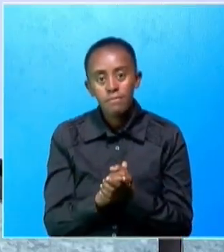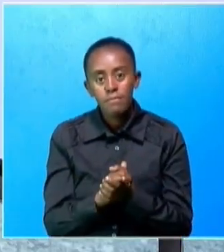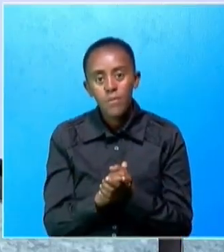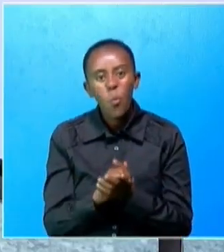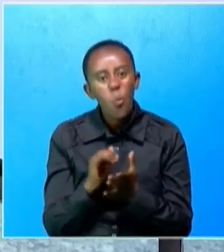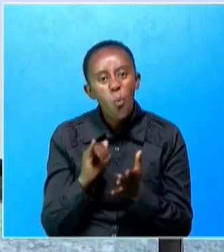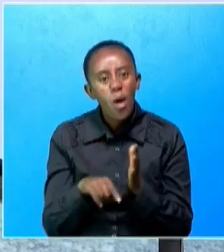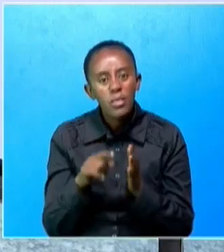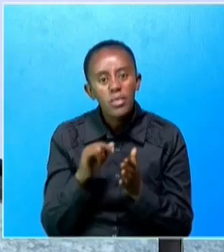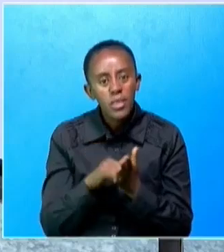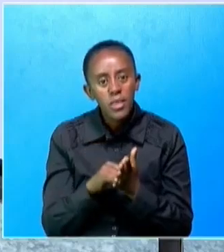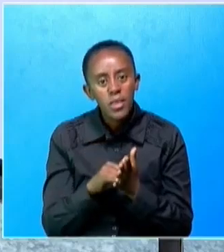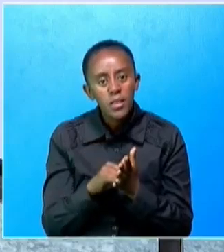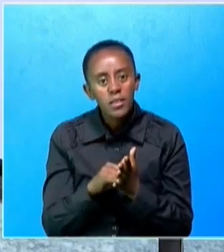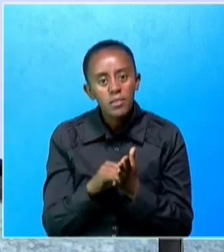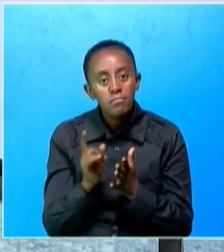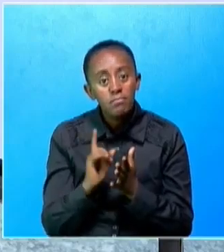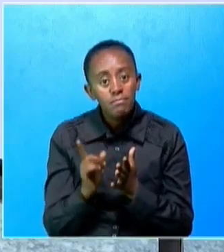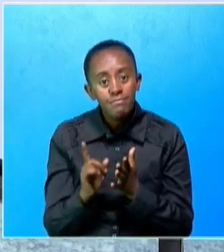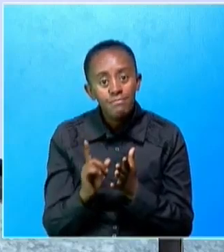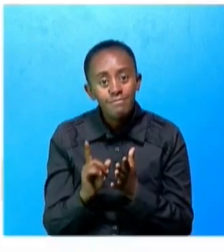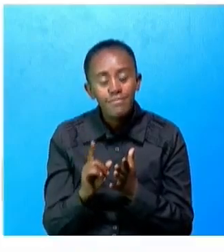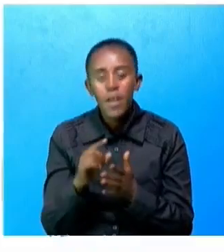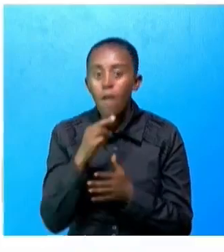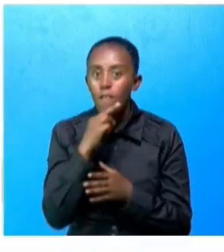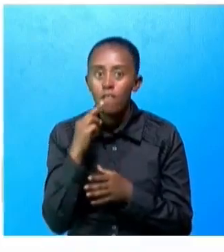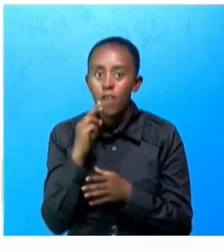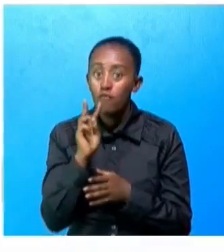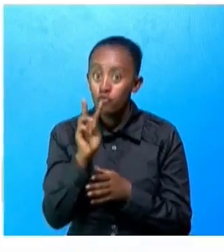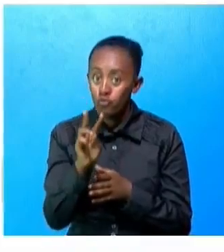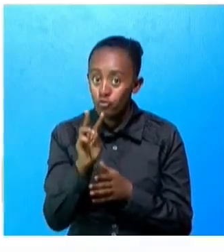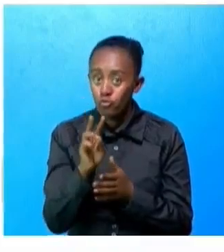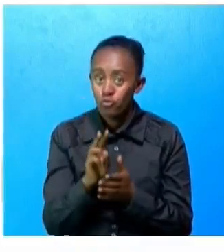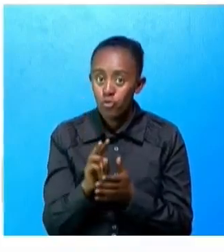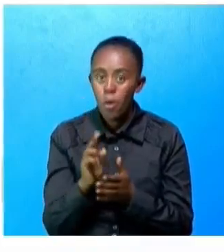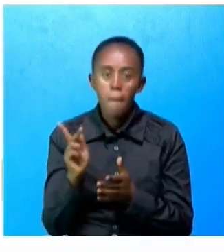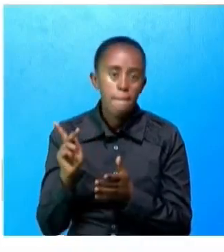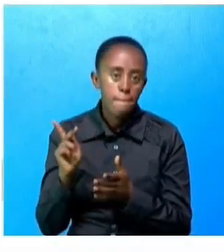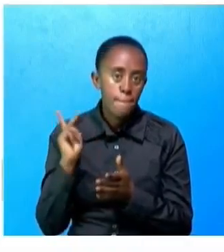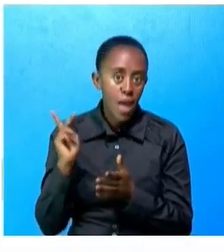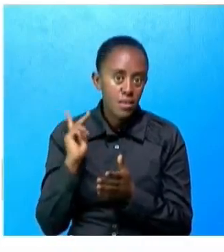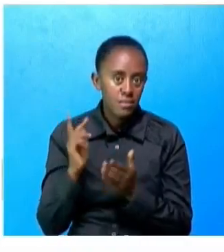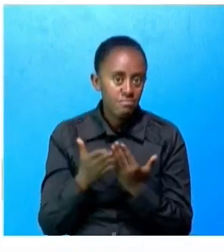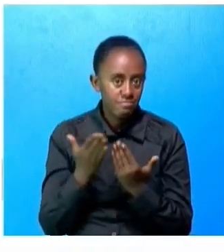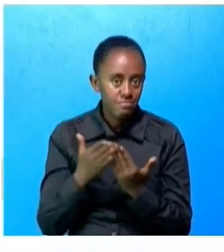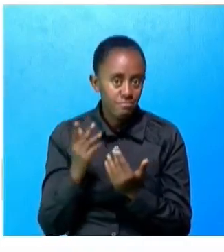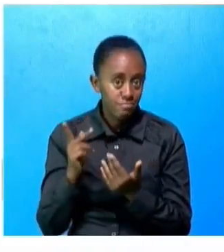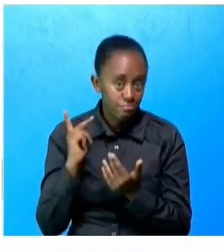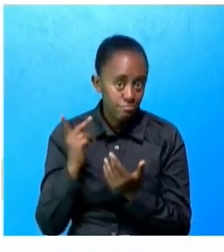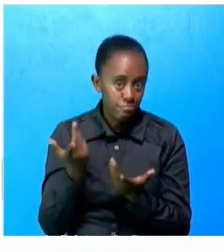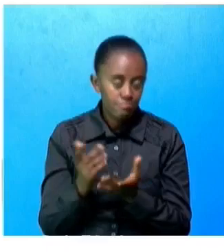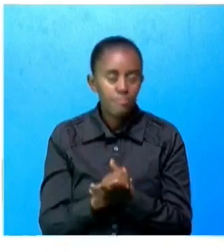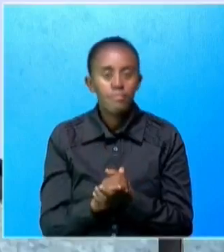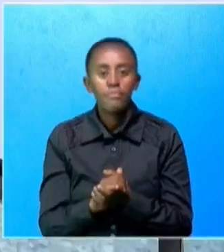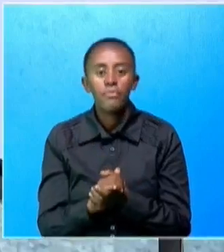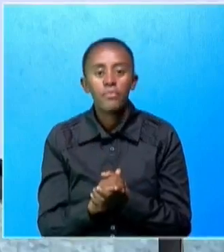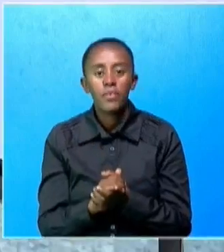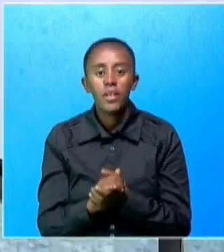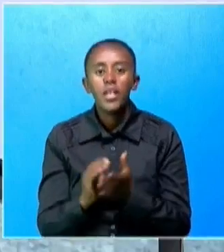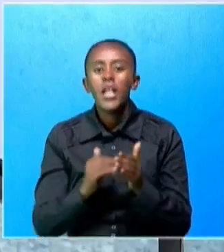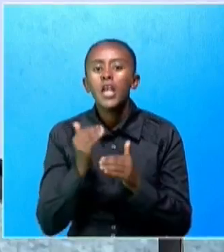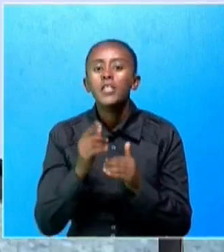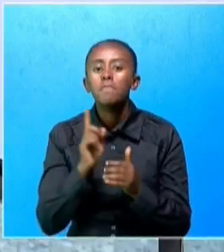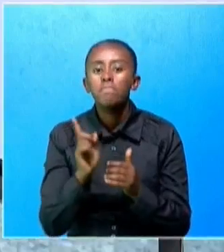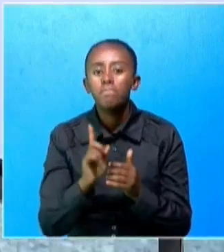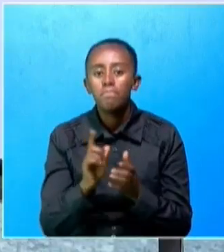What's that? Very good. Verb 2. Past tense. Right? And then what comes next then?